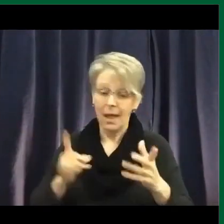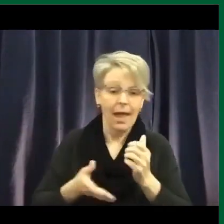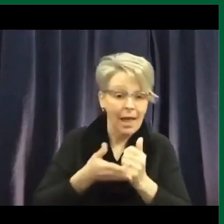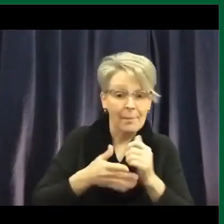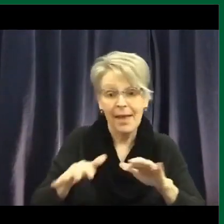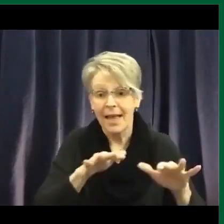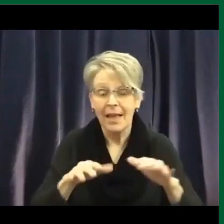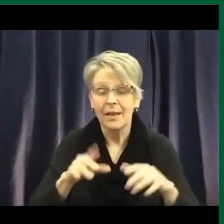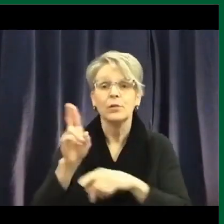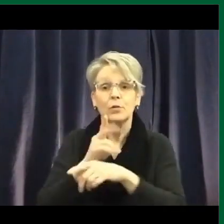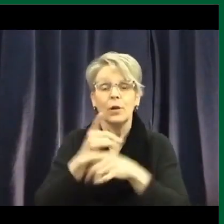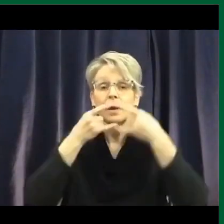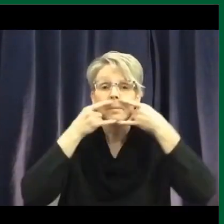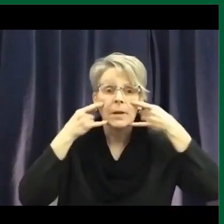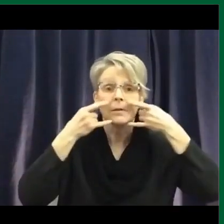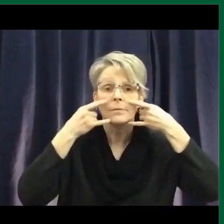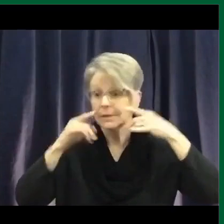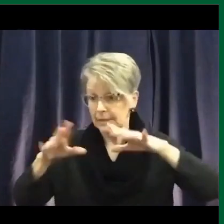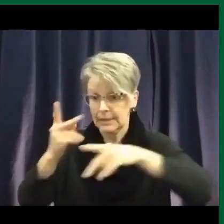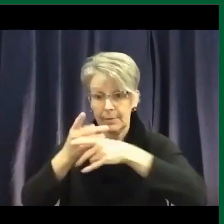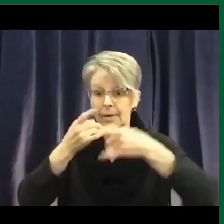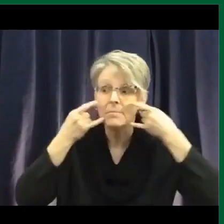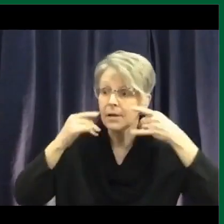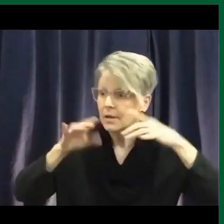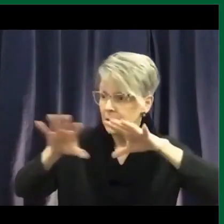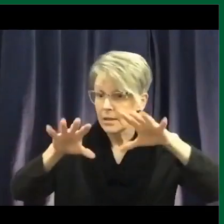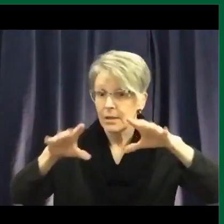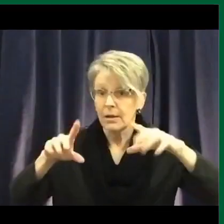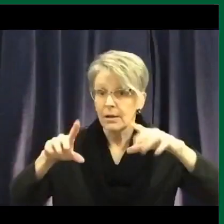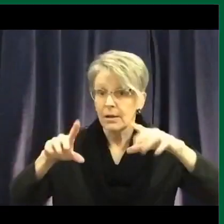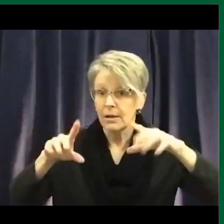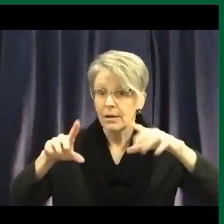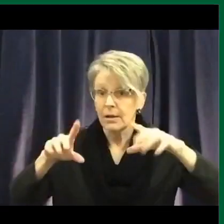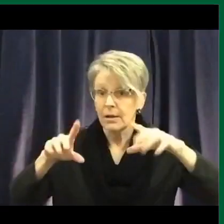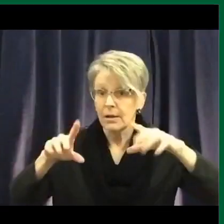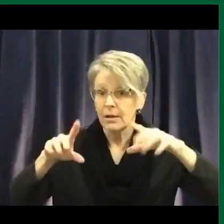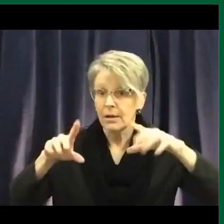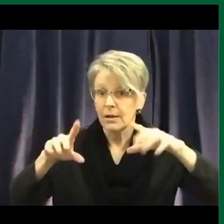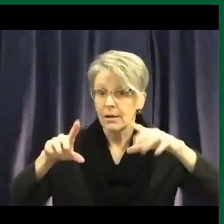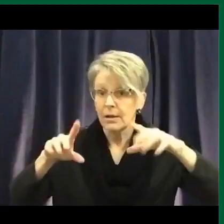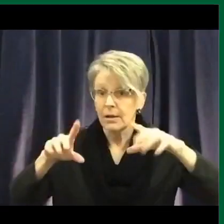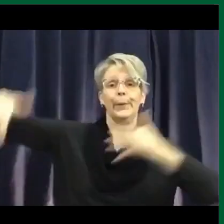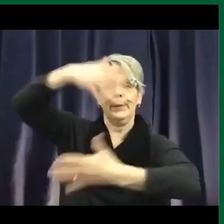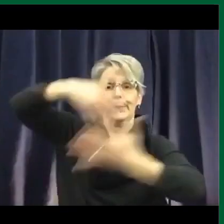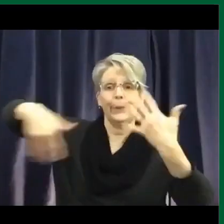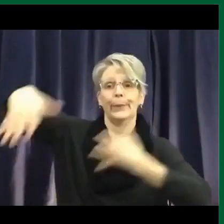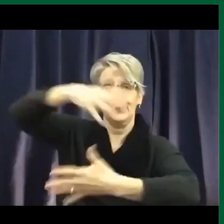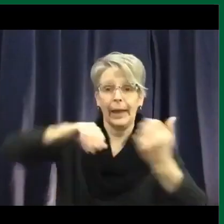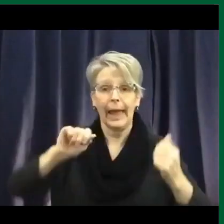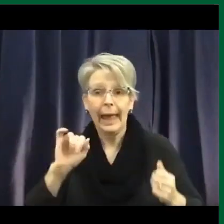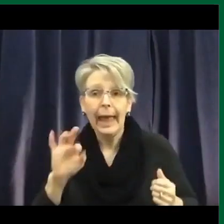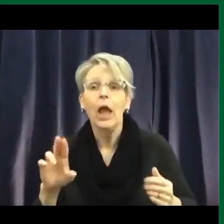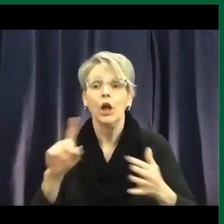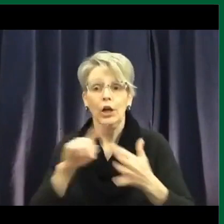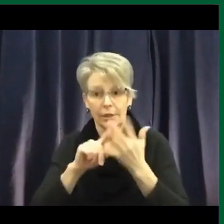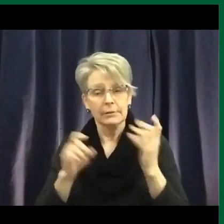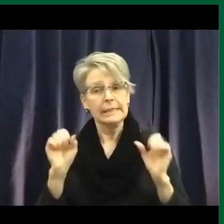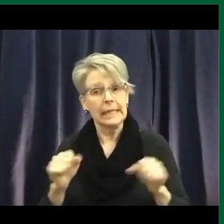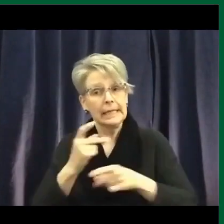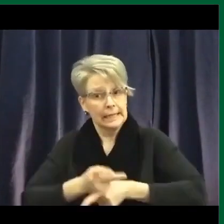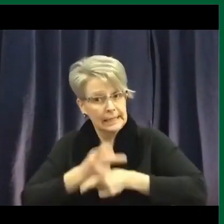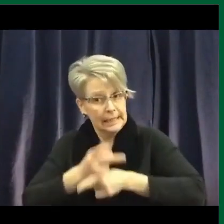wearing a mask, and you increase the ventilation, you open a window if it's warm enough, and so on and so forth. But you can't